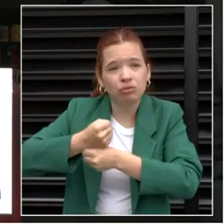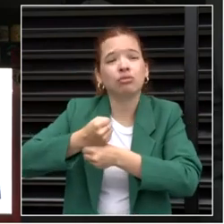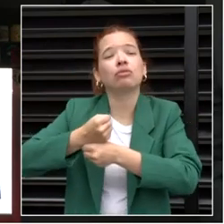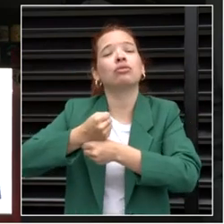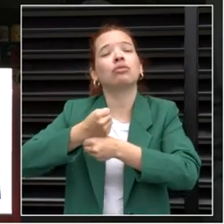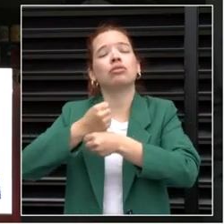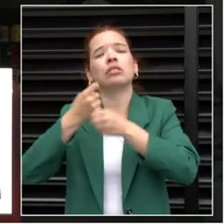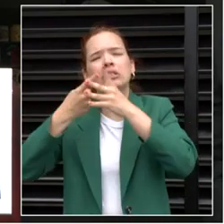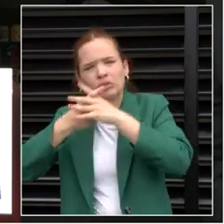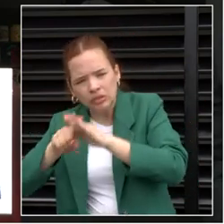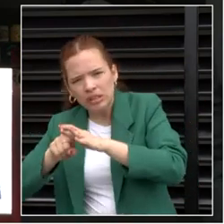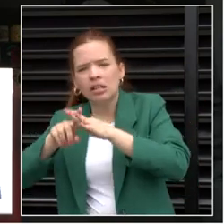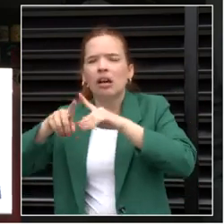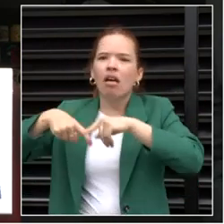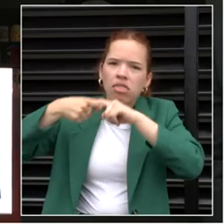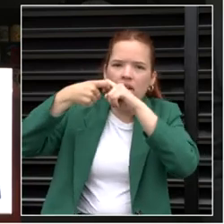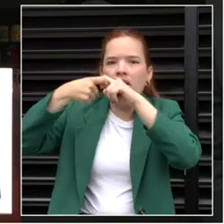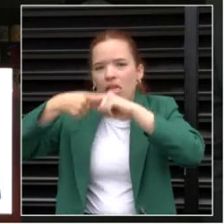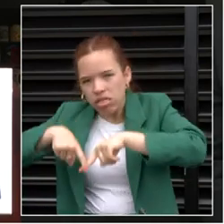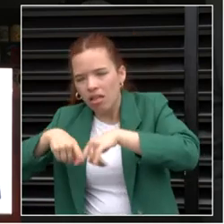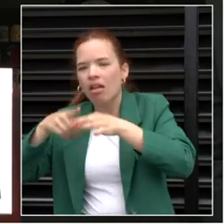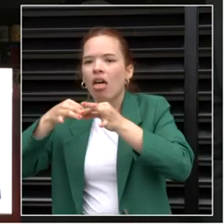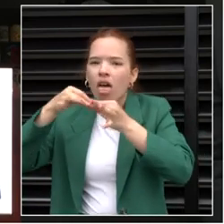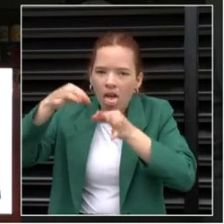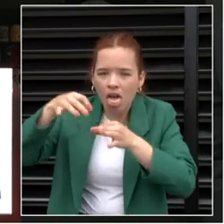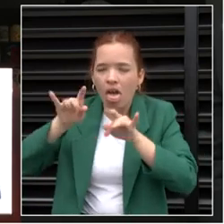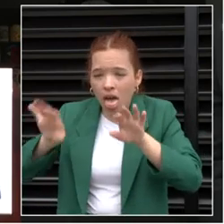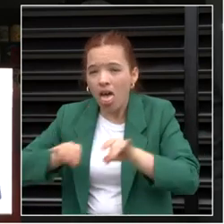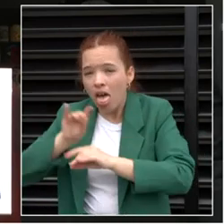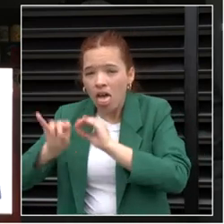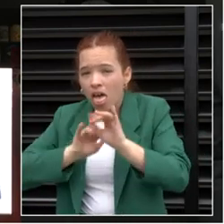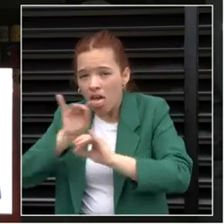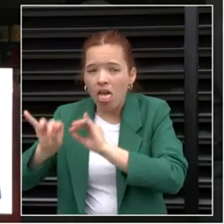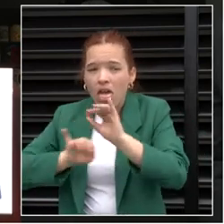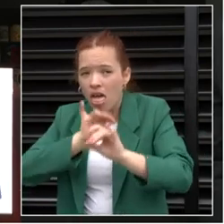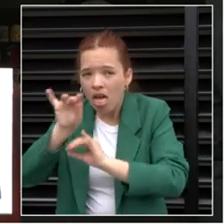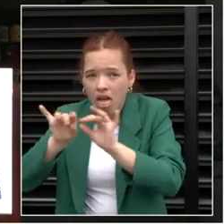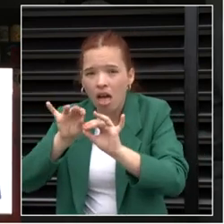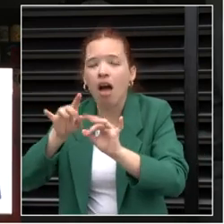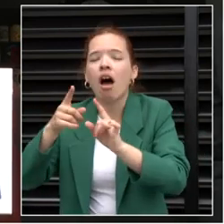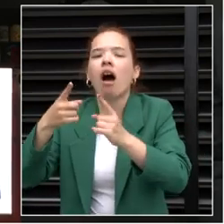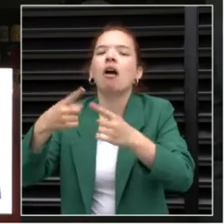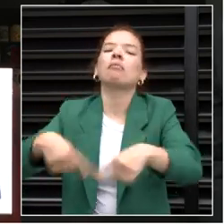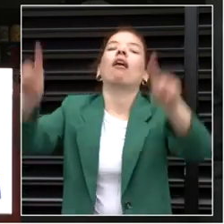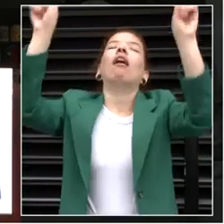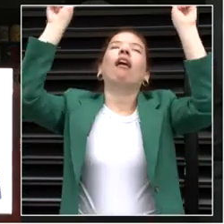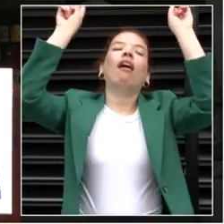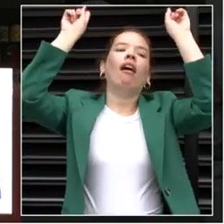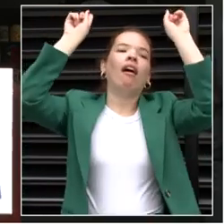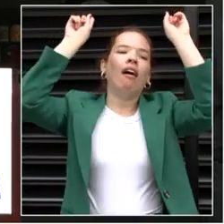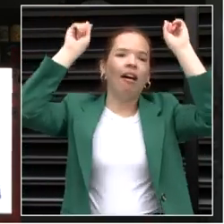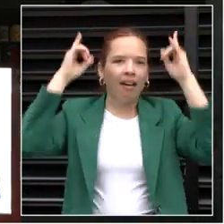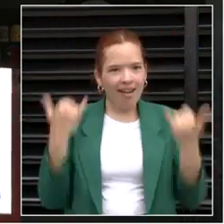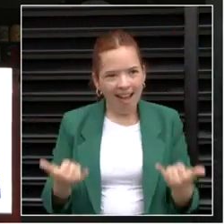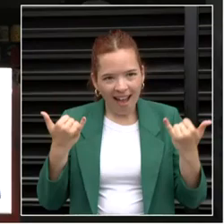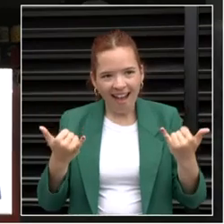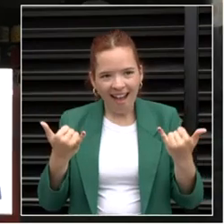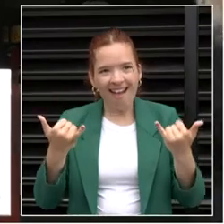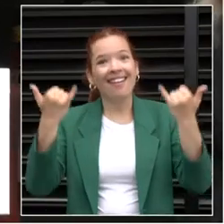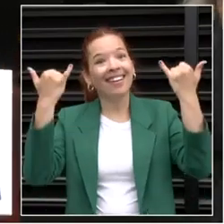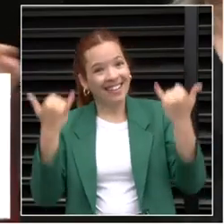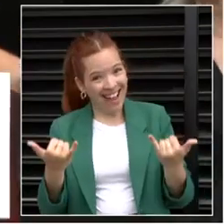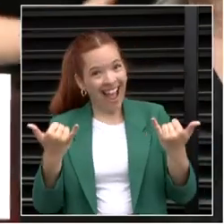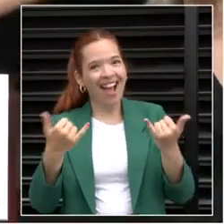stuff, whatever. This thing has gotten put off so many times, but it's here today. And we're here to unveil it right now.